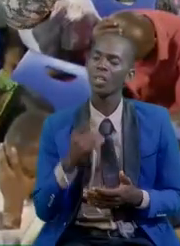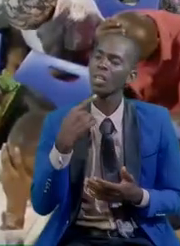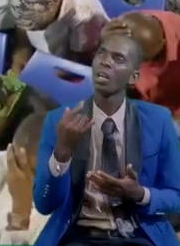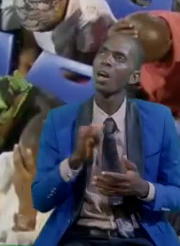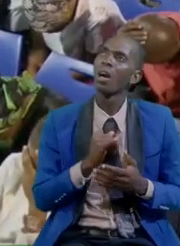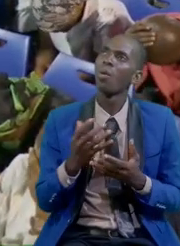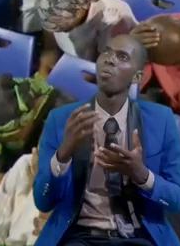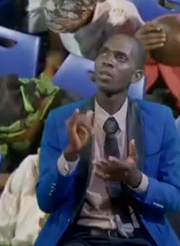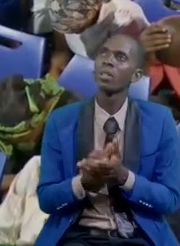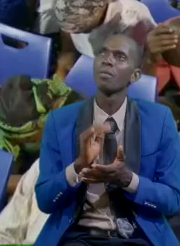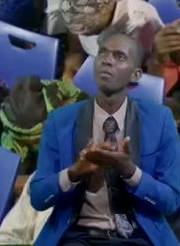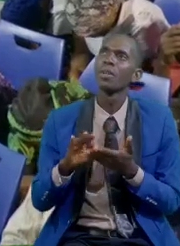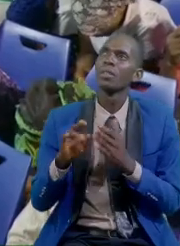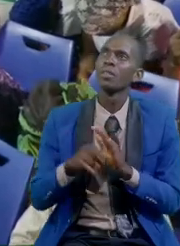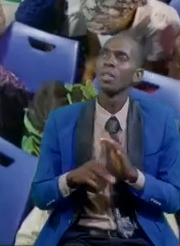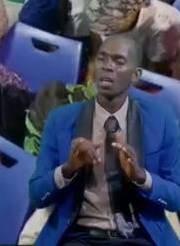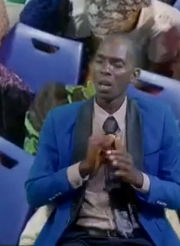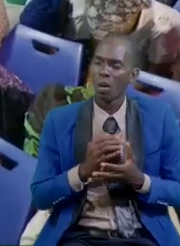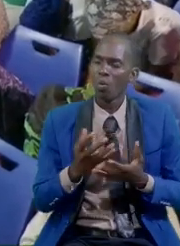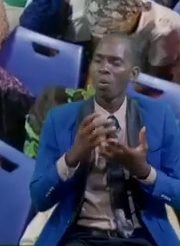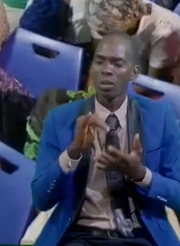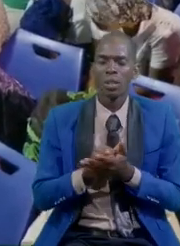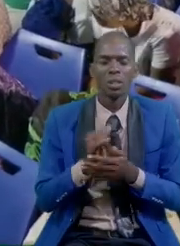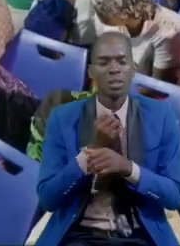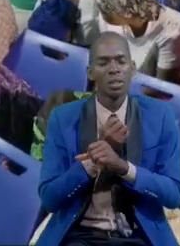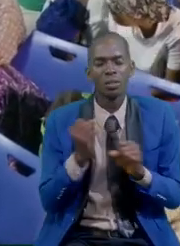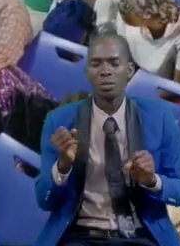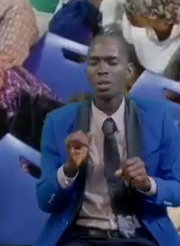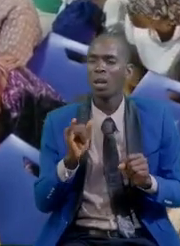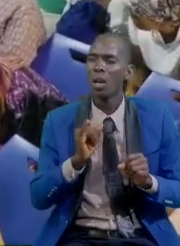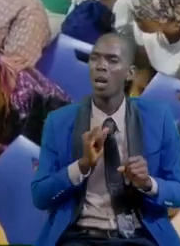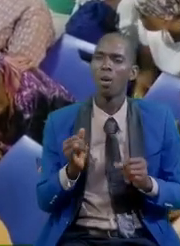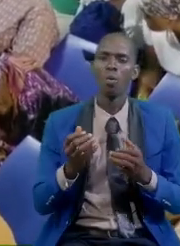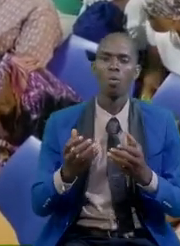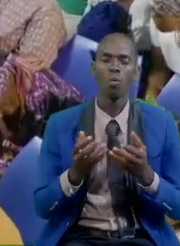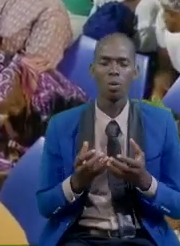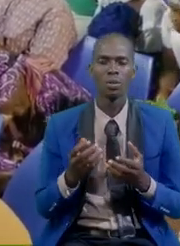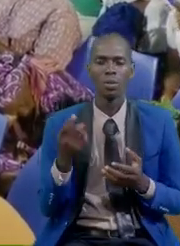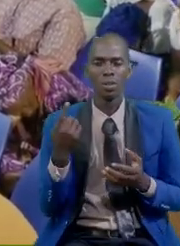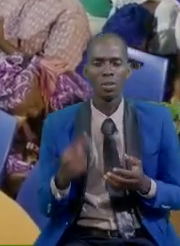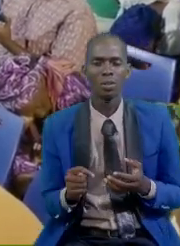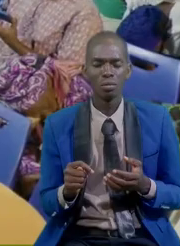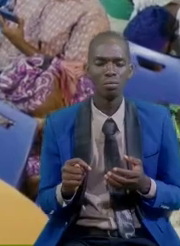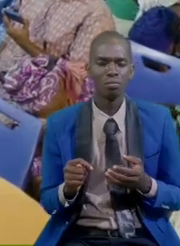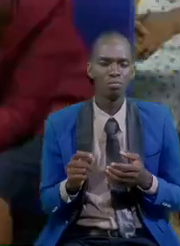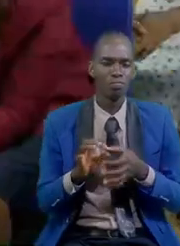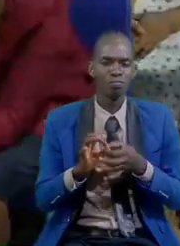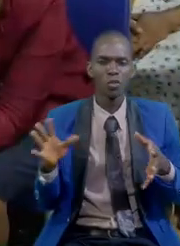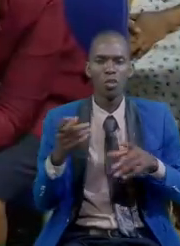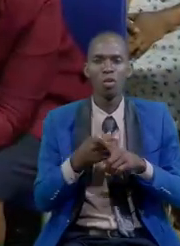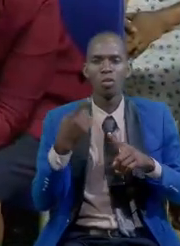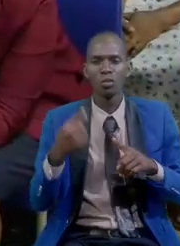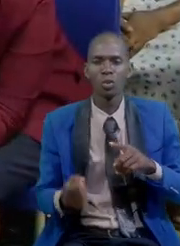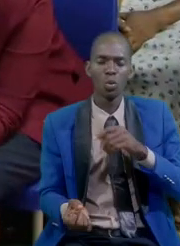I want that salvation. I want that release from the overpowering sin in